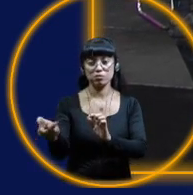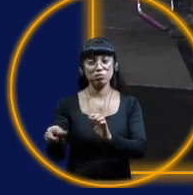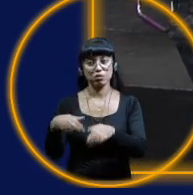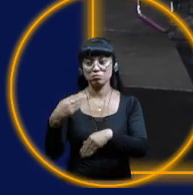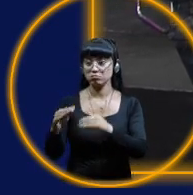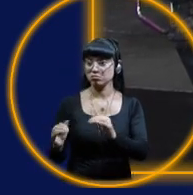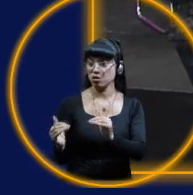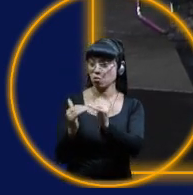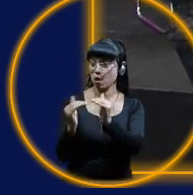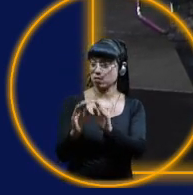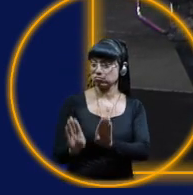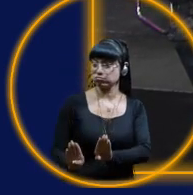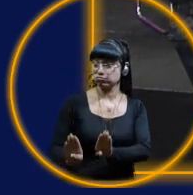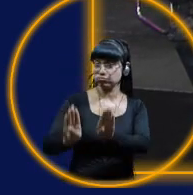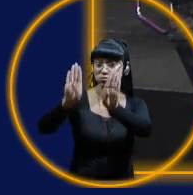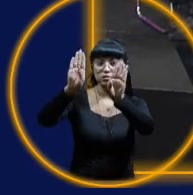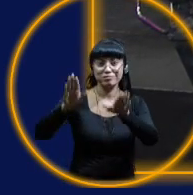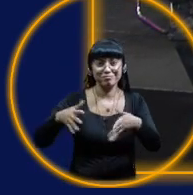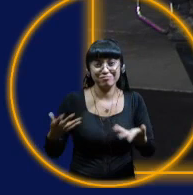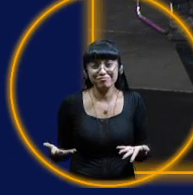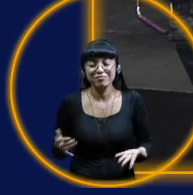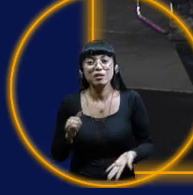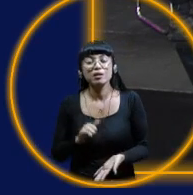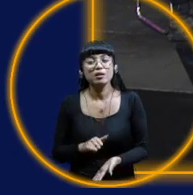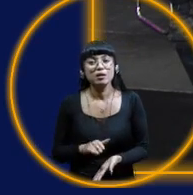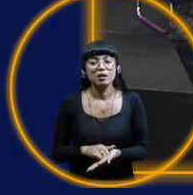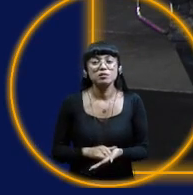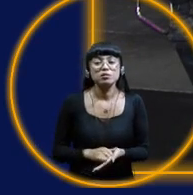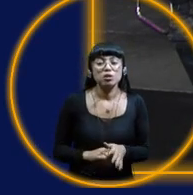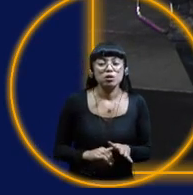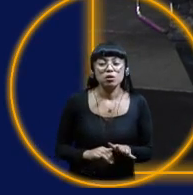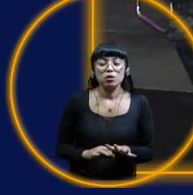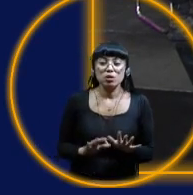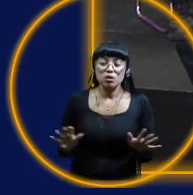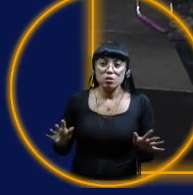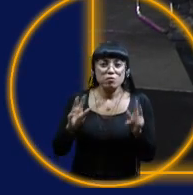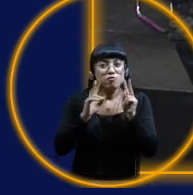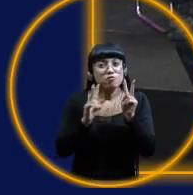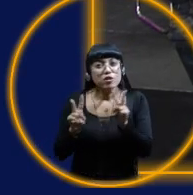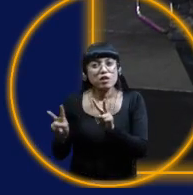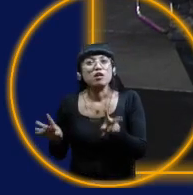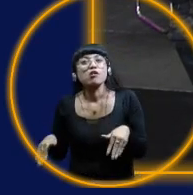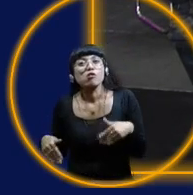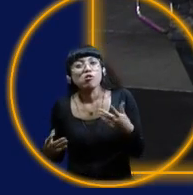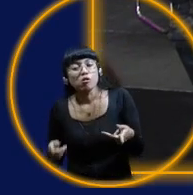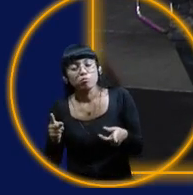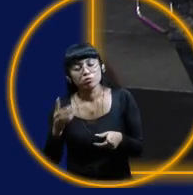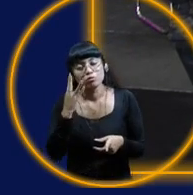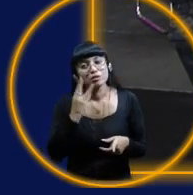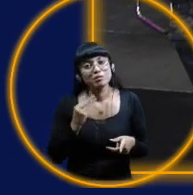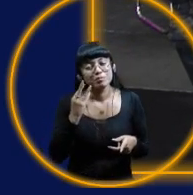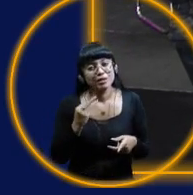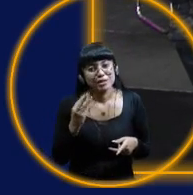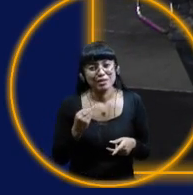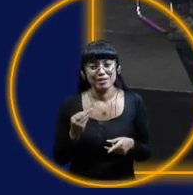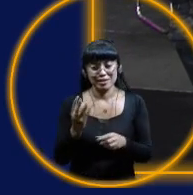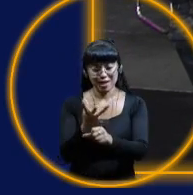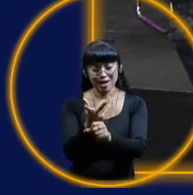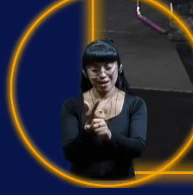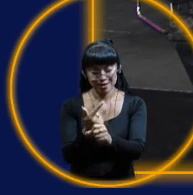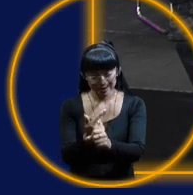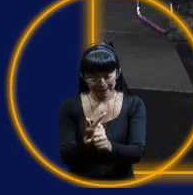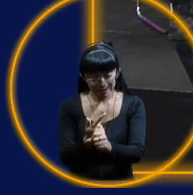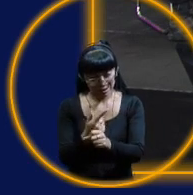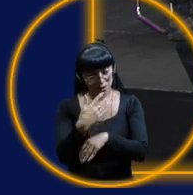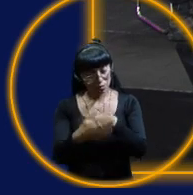and see you through like your artistic journey, your artistic changes, and appreciate like your